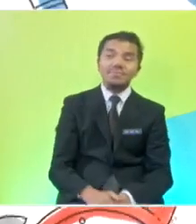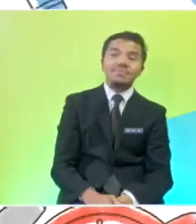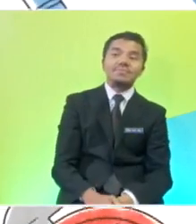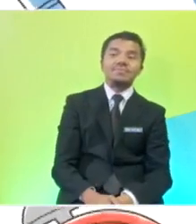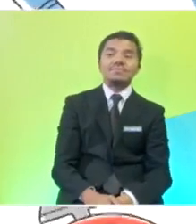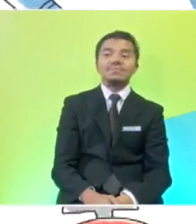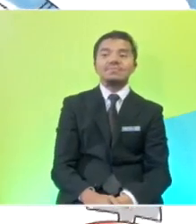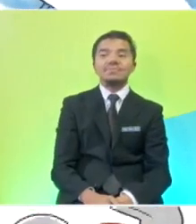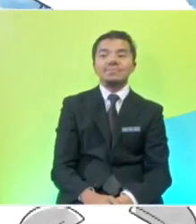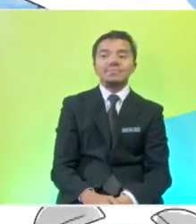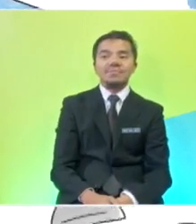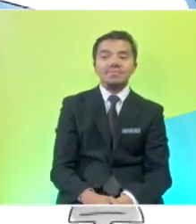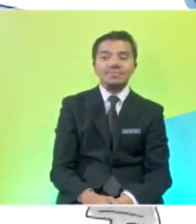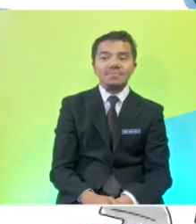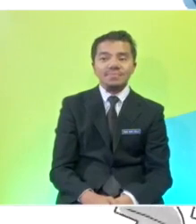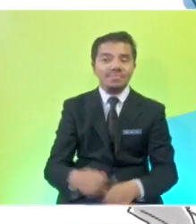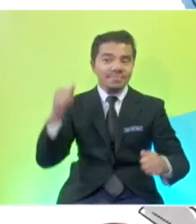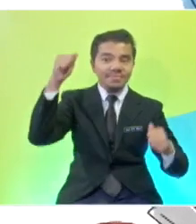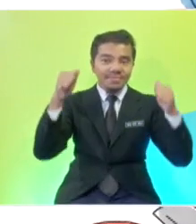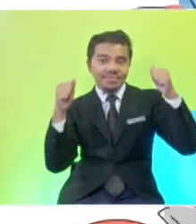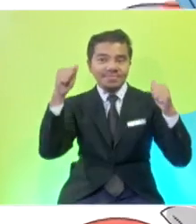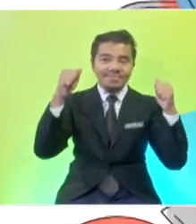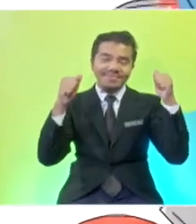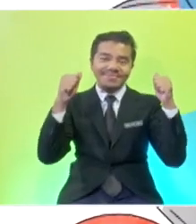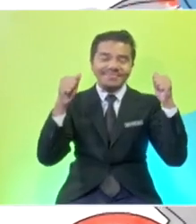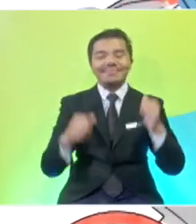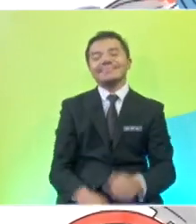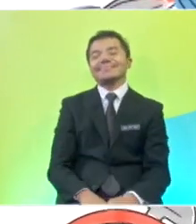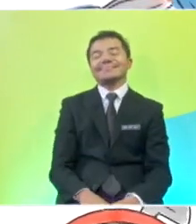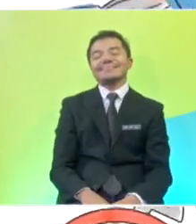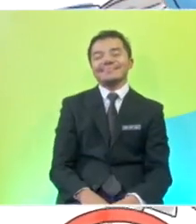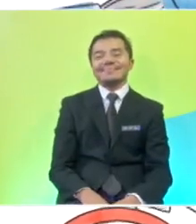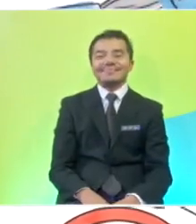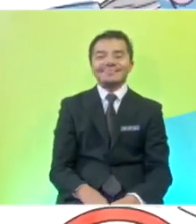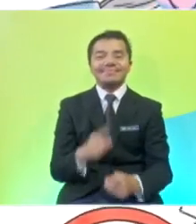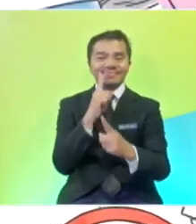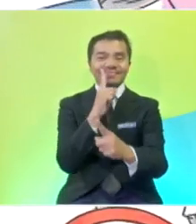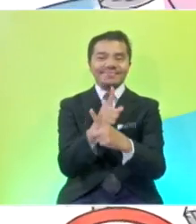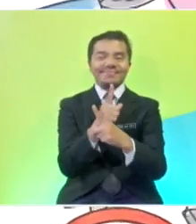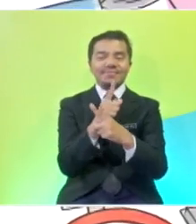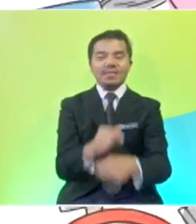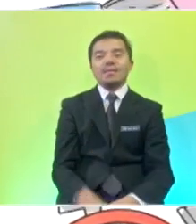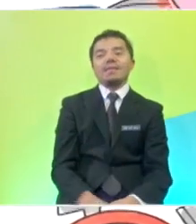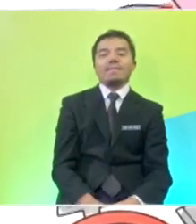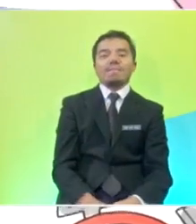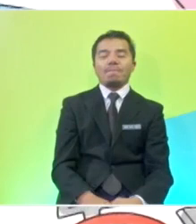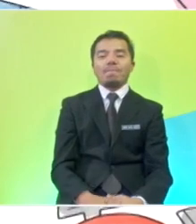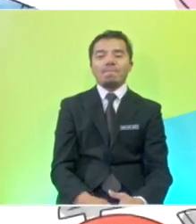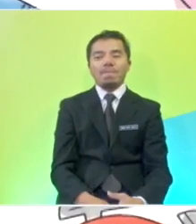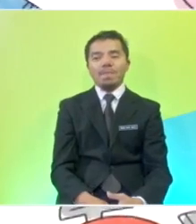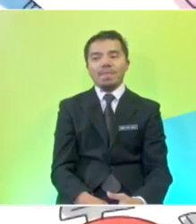Haziq? Dancing. Dancing. Dancing. Yes, well done. Okay, next. Who want to